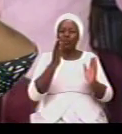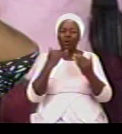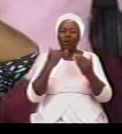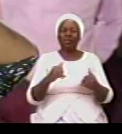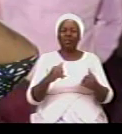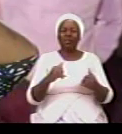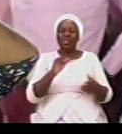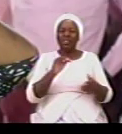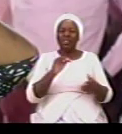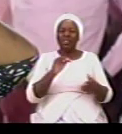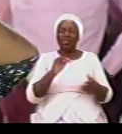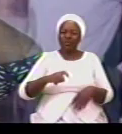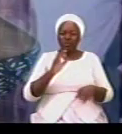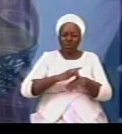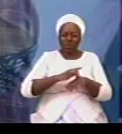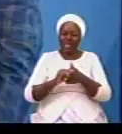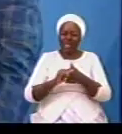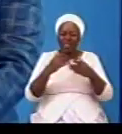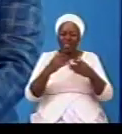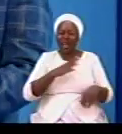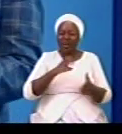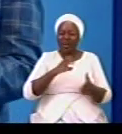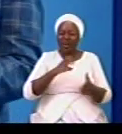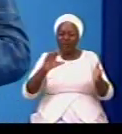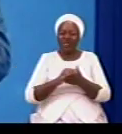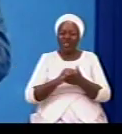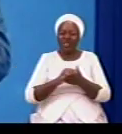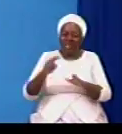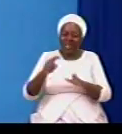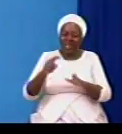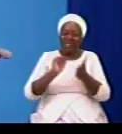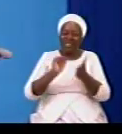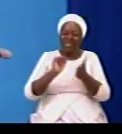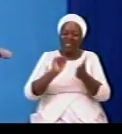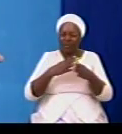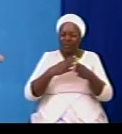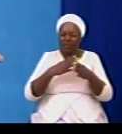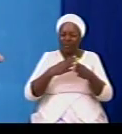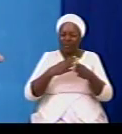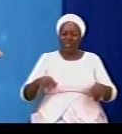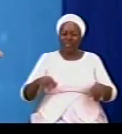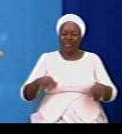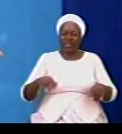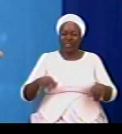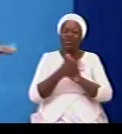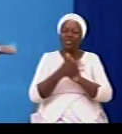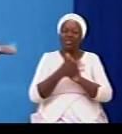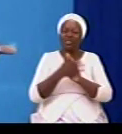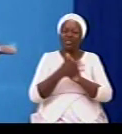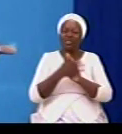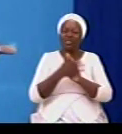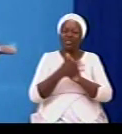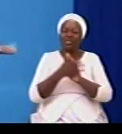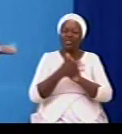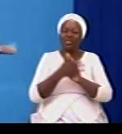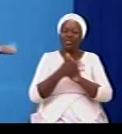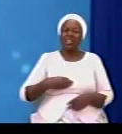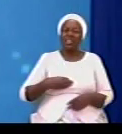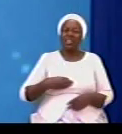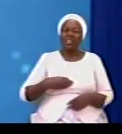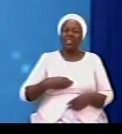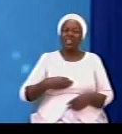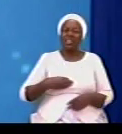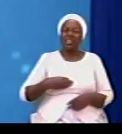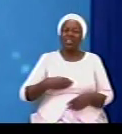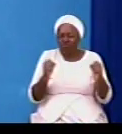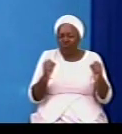the body in Jesus' name. I pray that all the stiffness of the joints and all the pain of arthritis